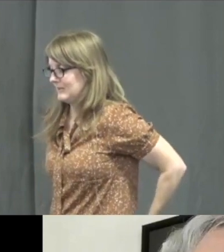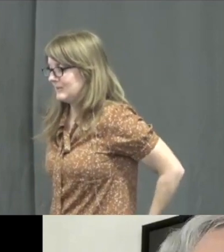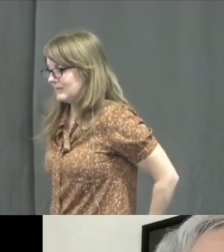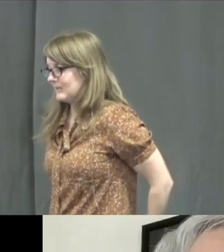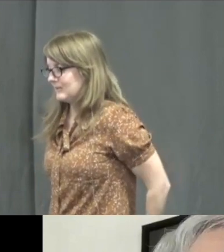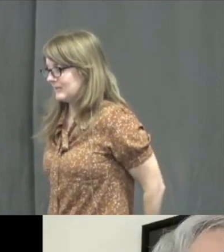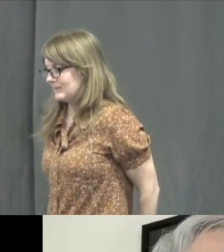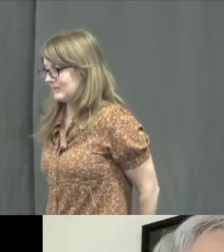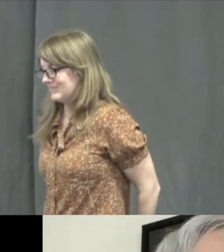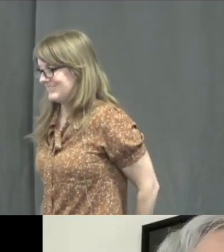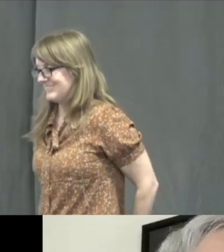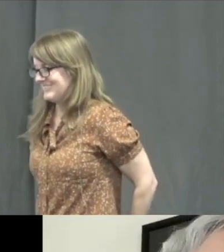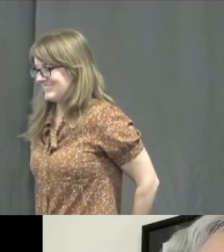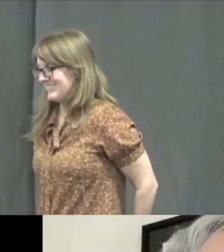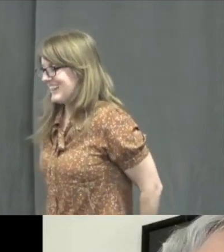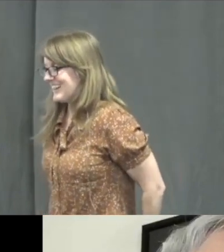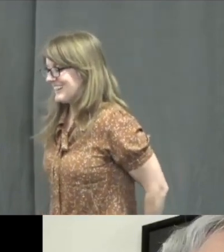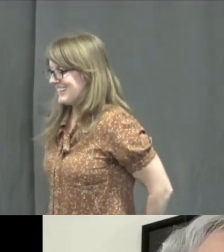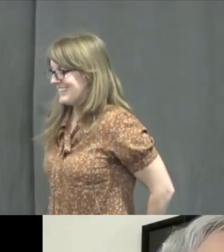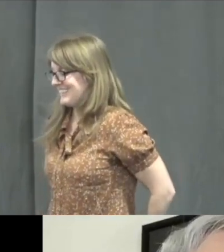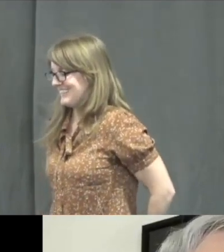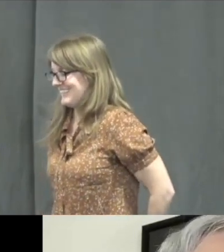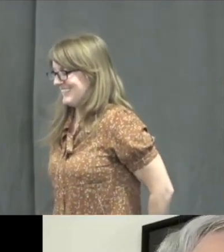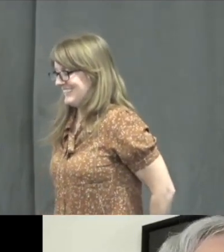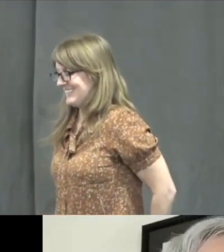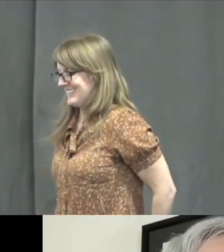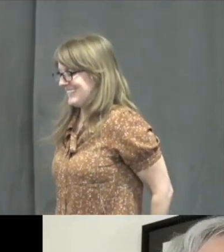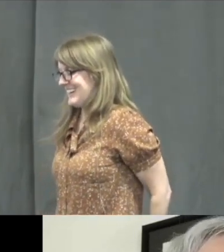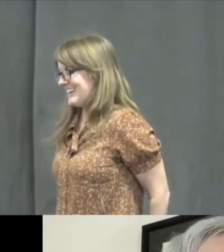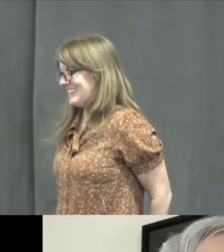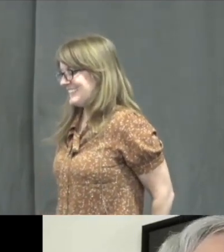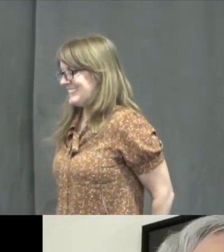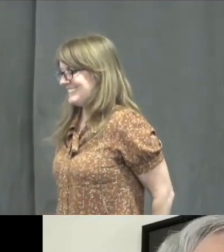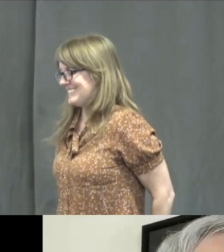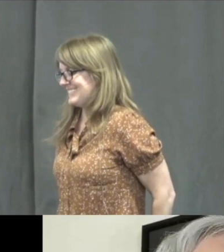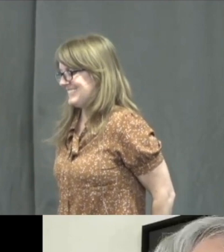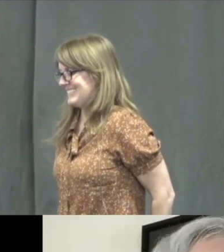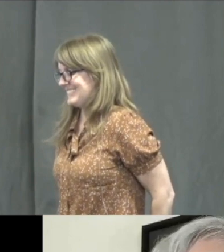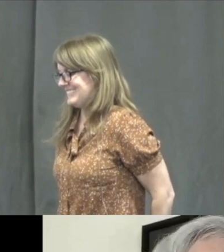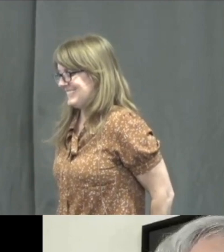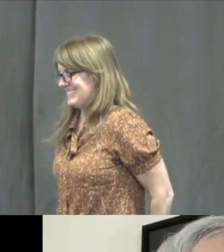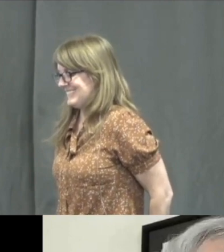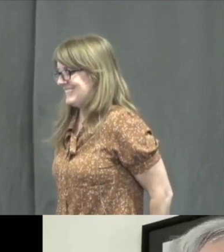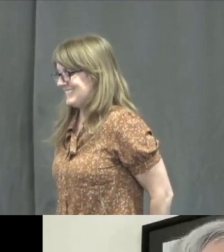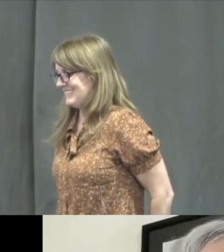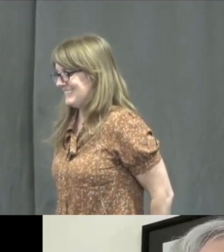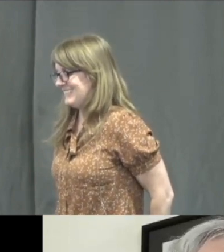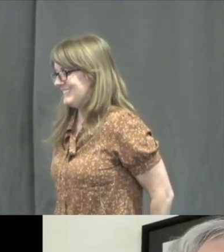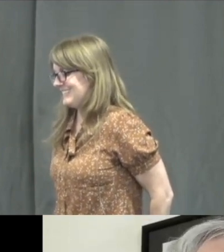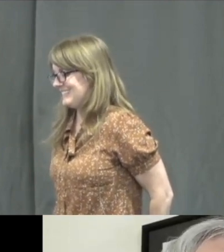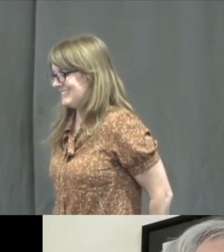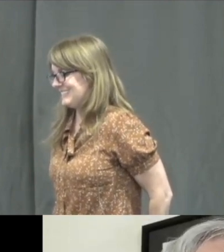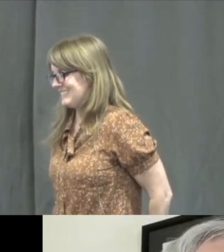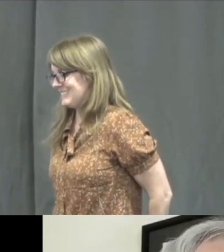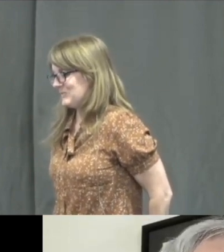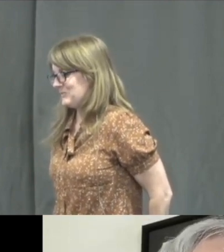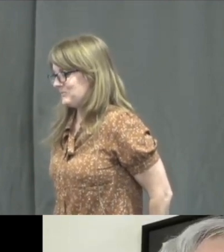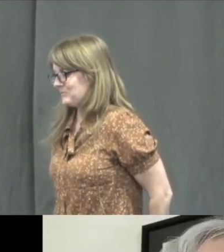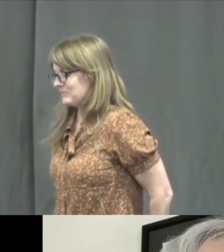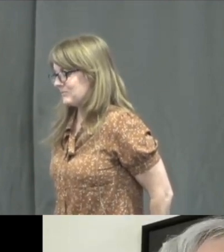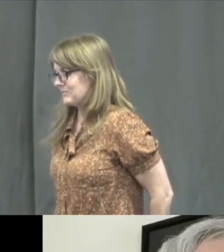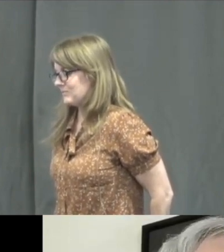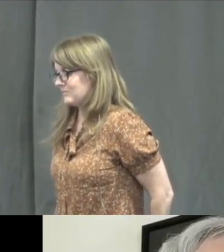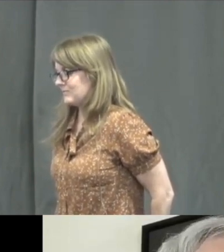a nest box observer when they first brought them all in from the wild, and what we would do is we